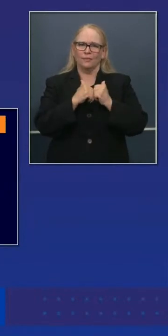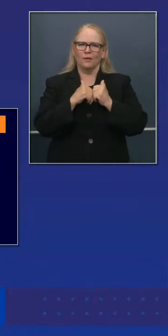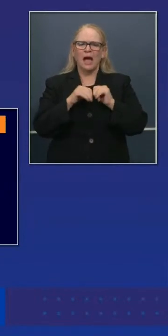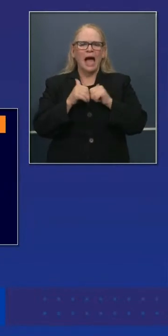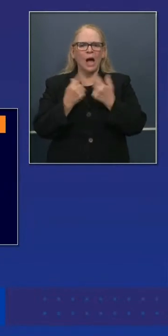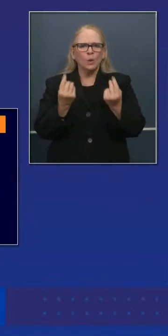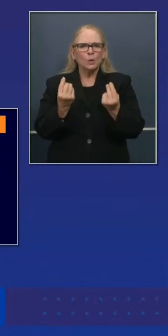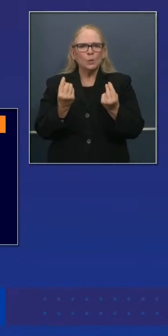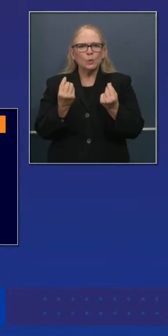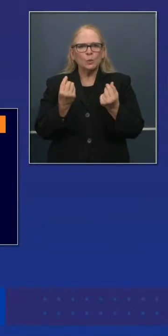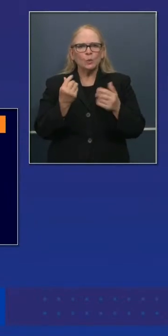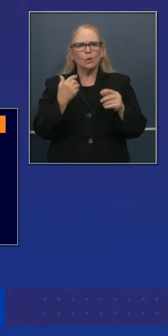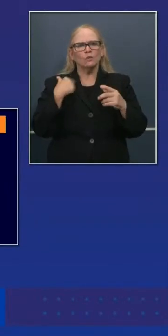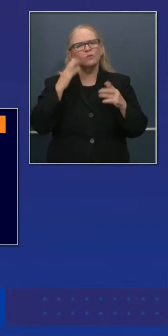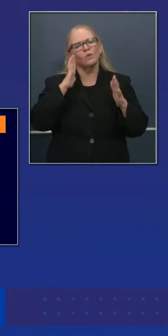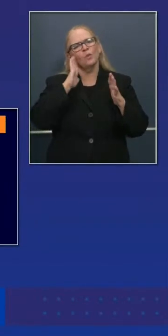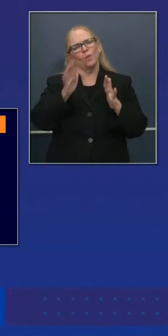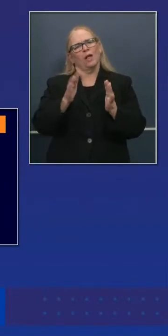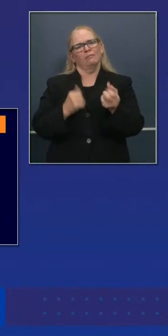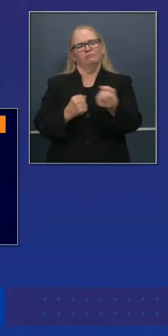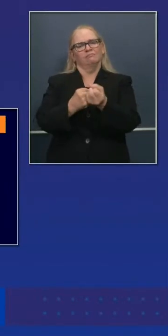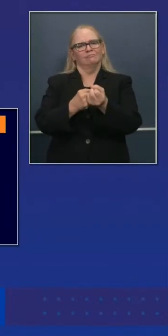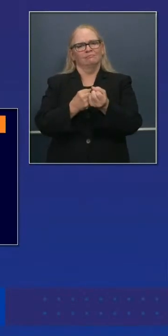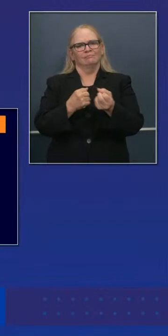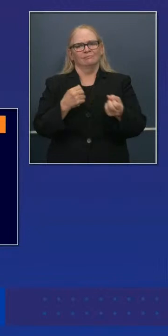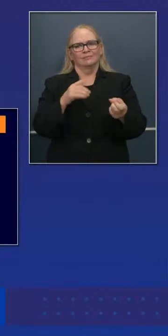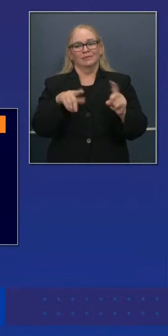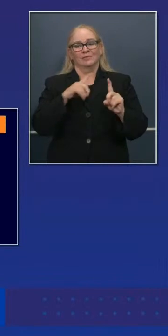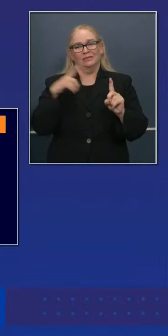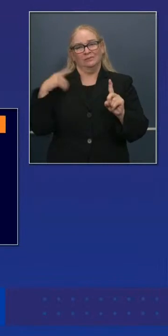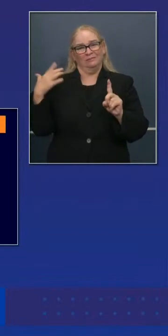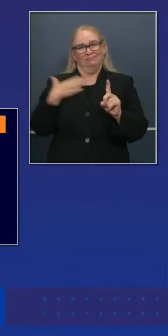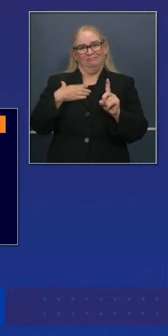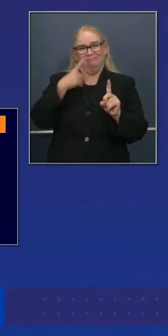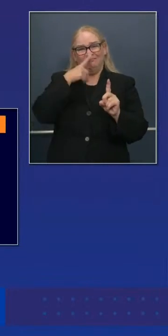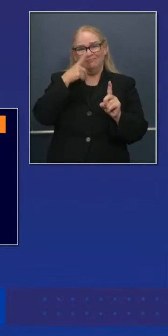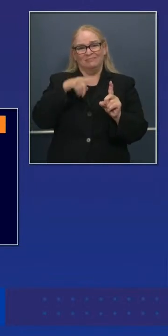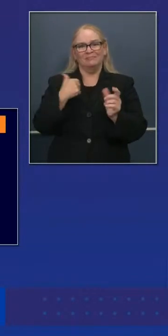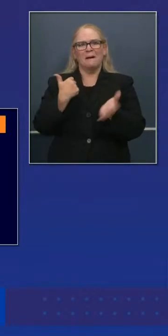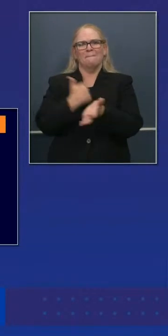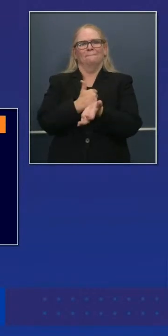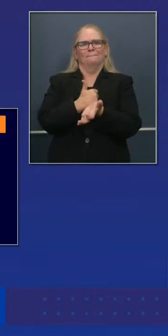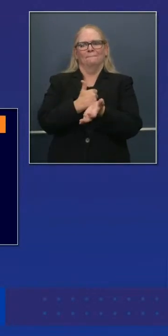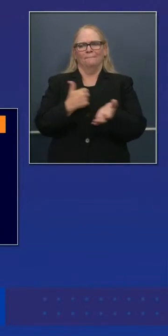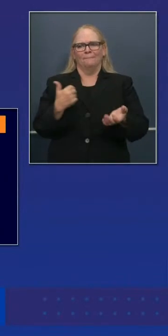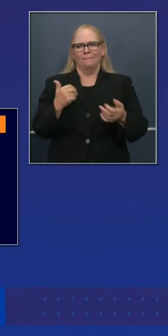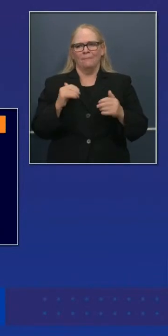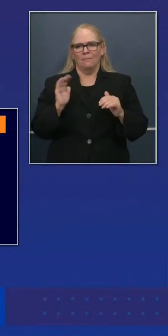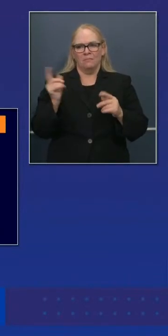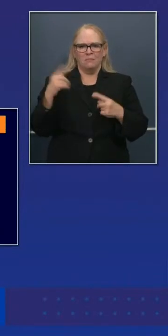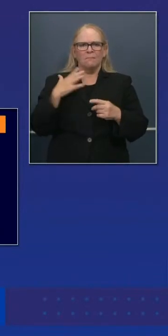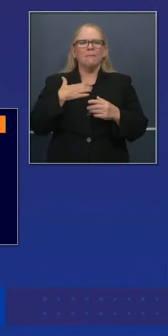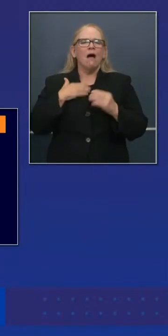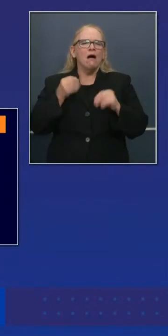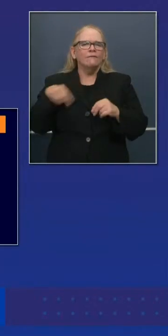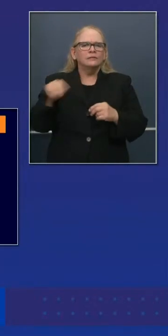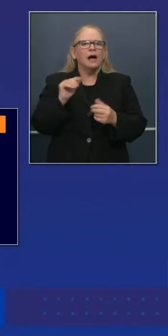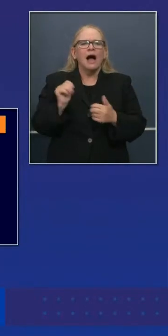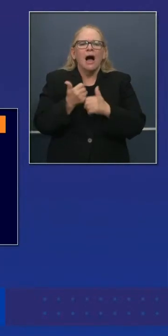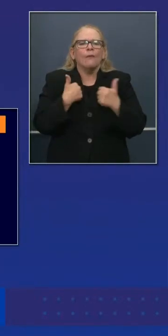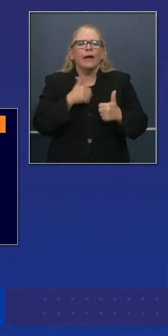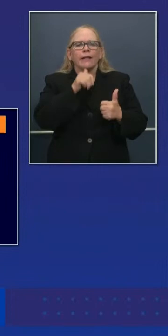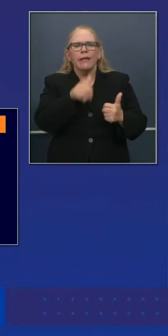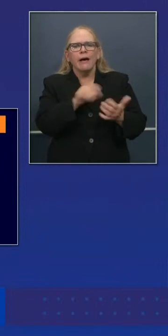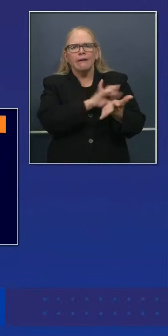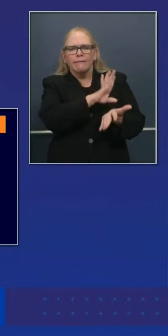place where we collectively, the legislature and the executive branch, with the broad strokes capacity